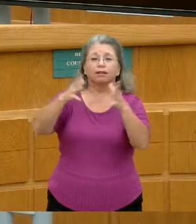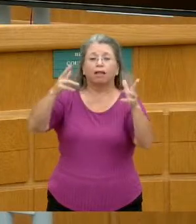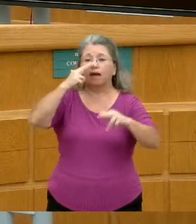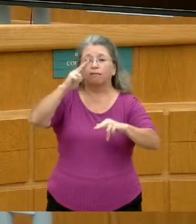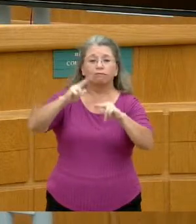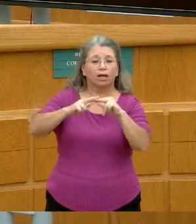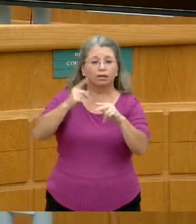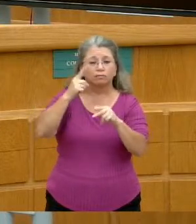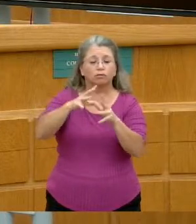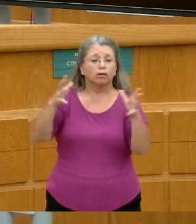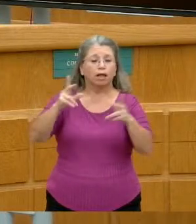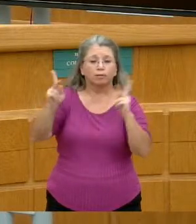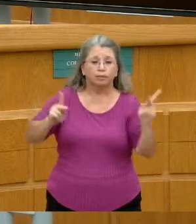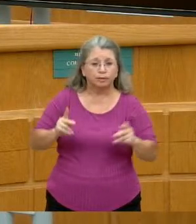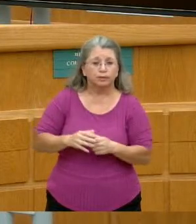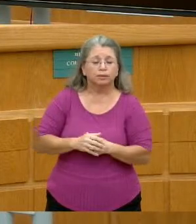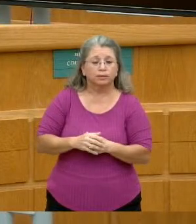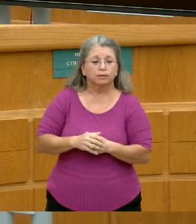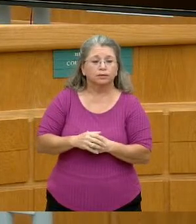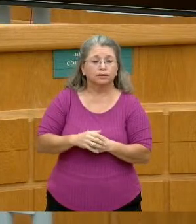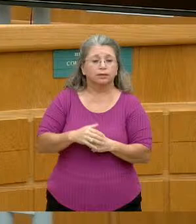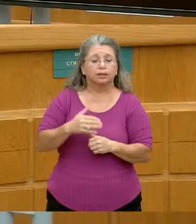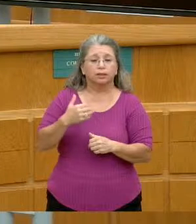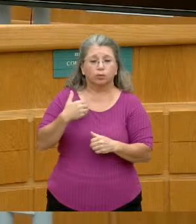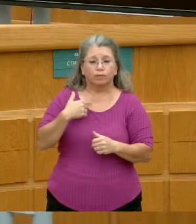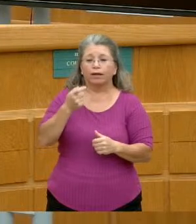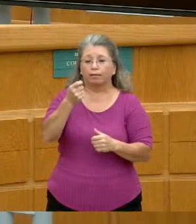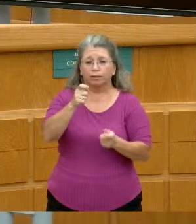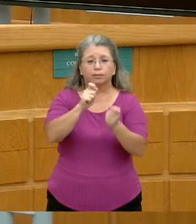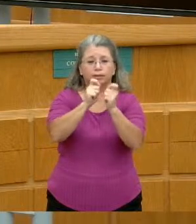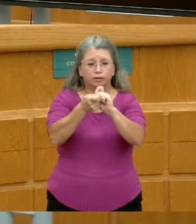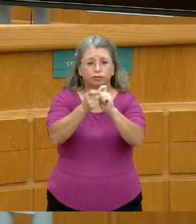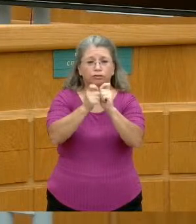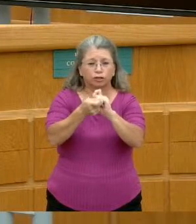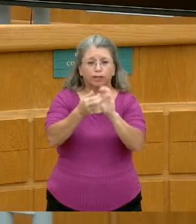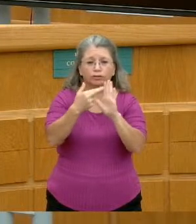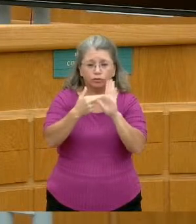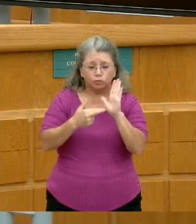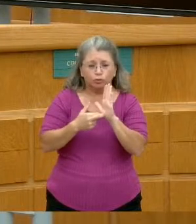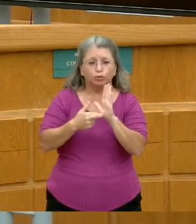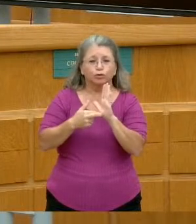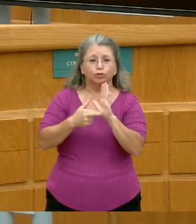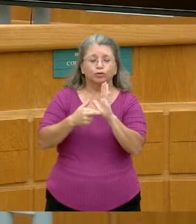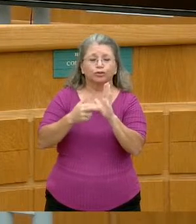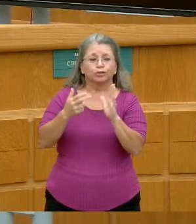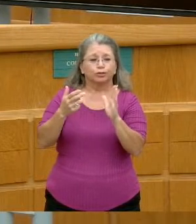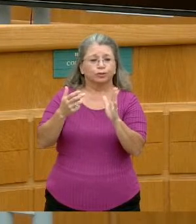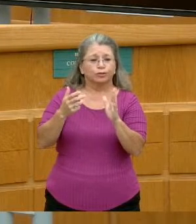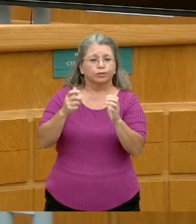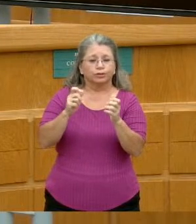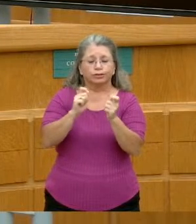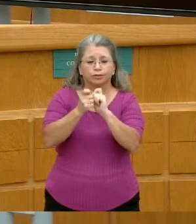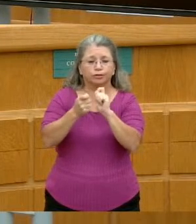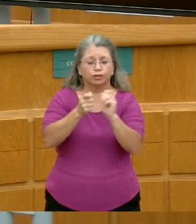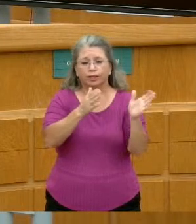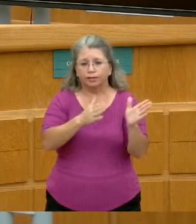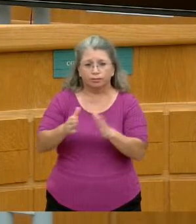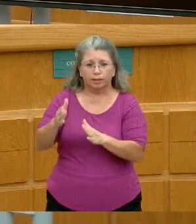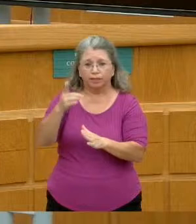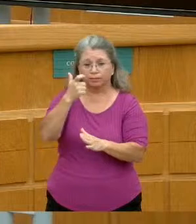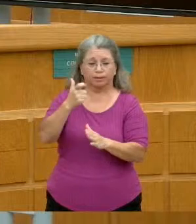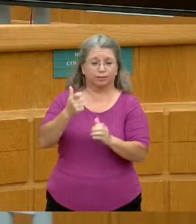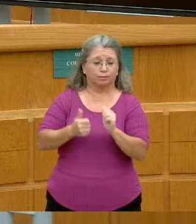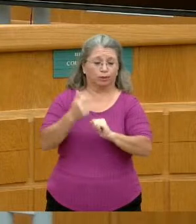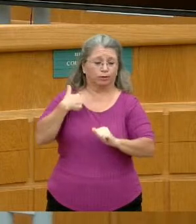We've had a little change of rules in terms of game plans because those of us in South Texas obviously like to go to the